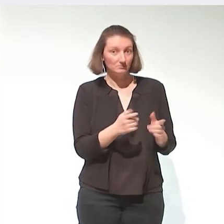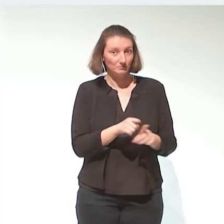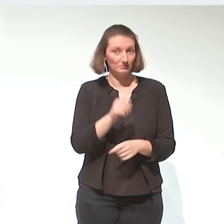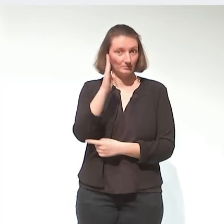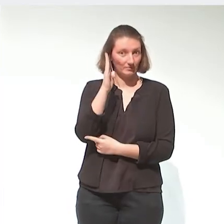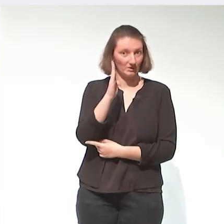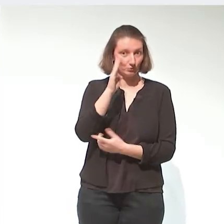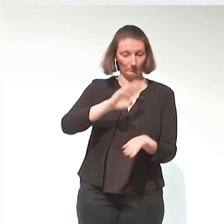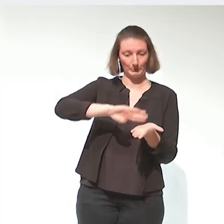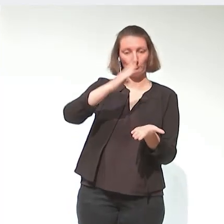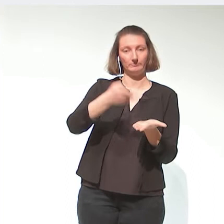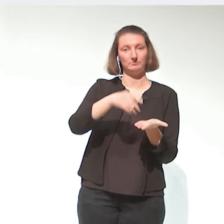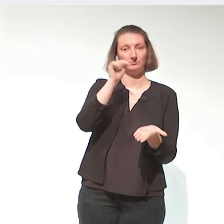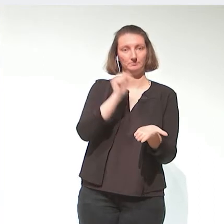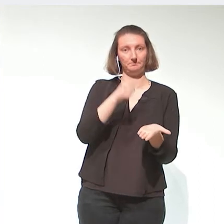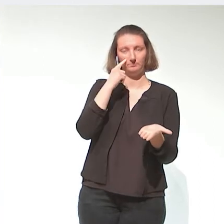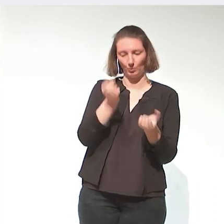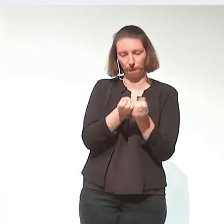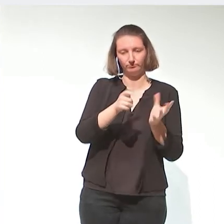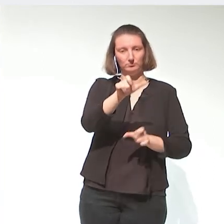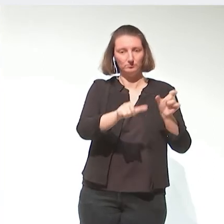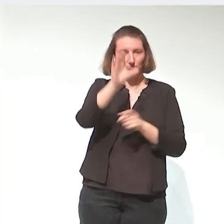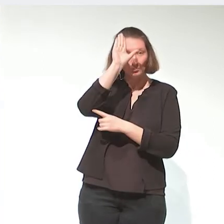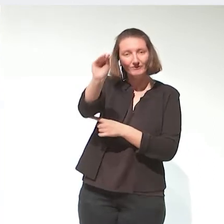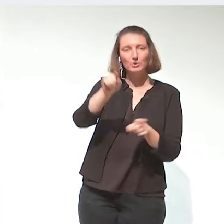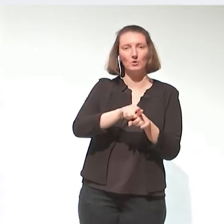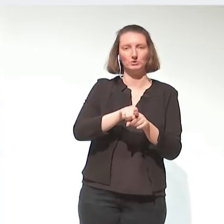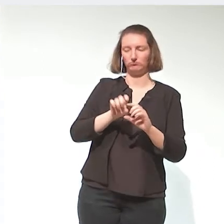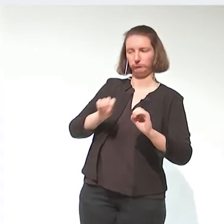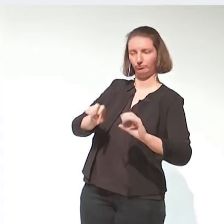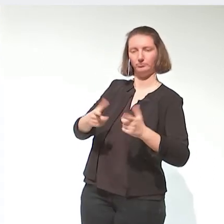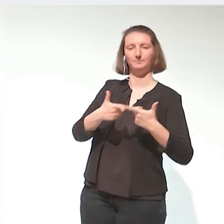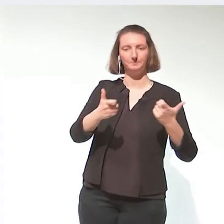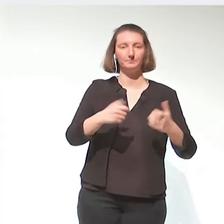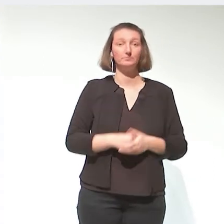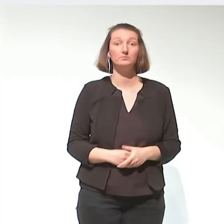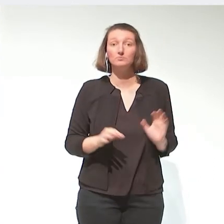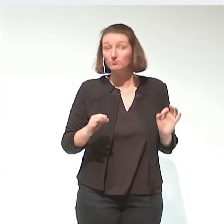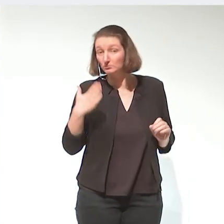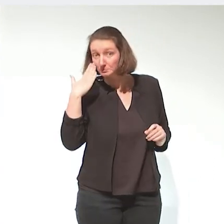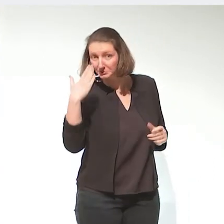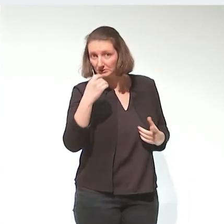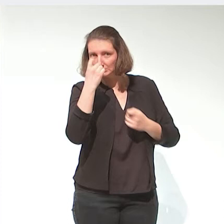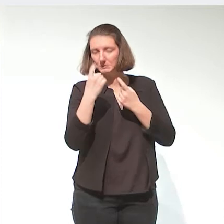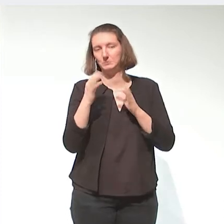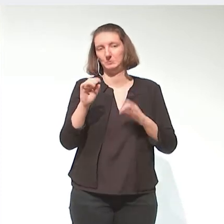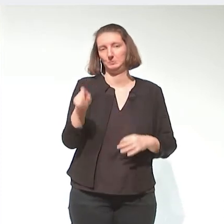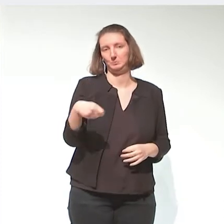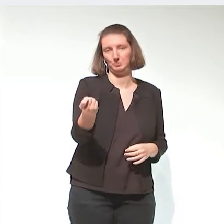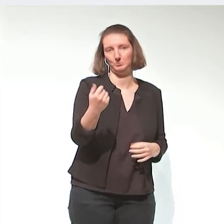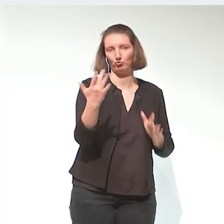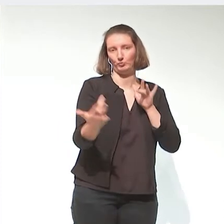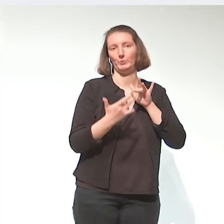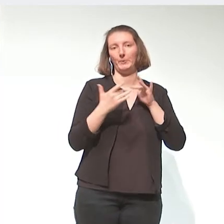final slide. And yeah, if you have any questions, then don't hesitate to contact me at EAEA. Thank you.